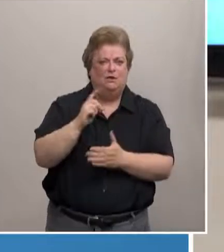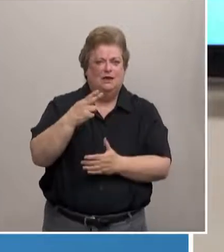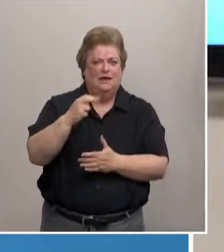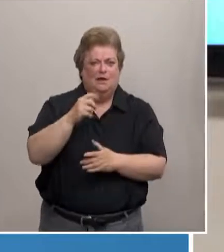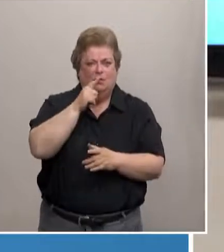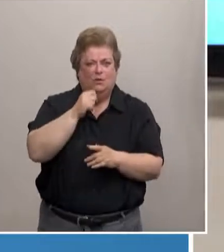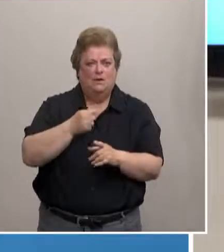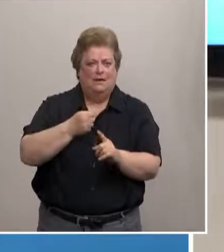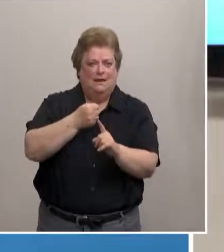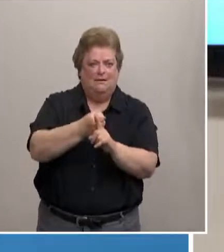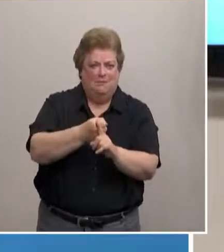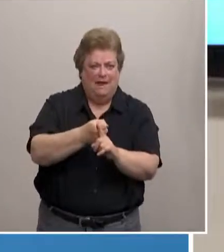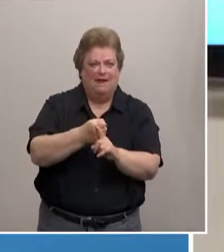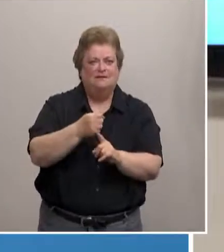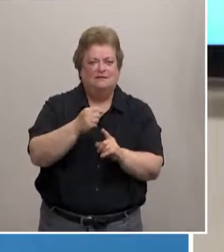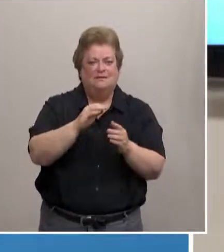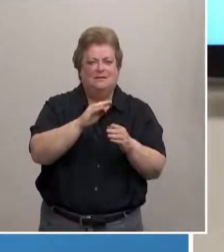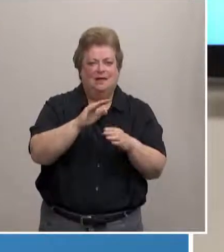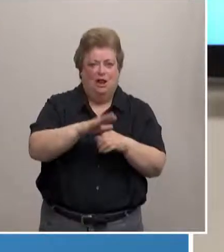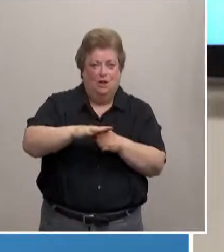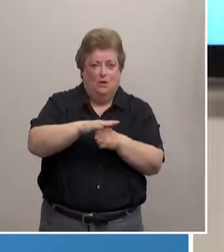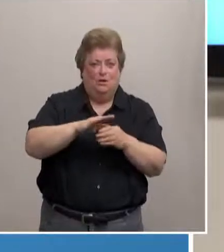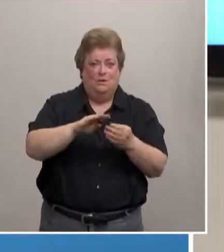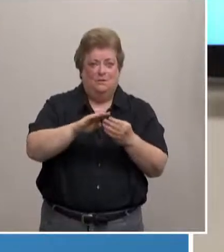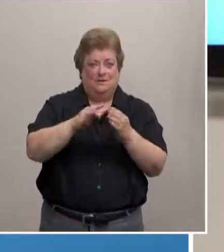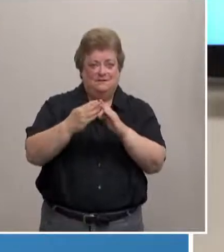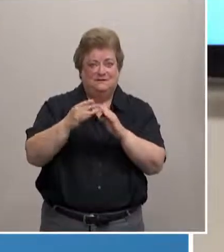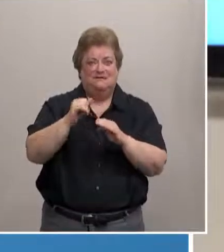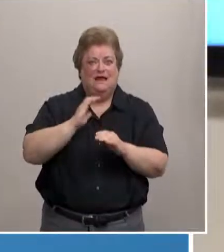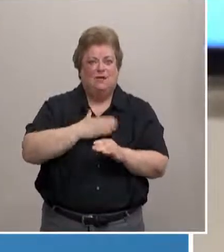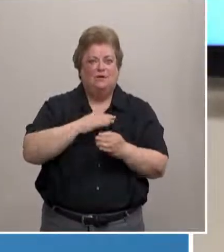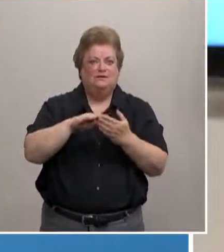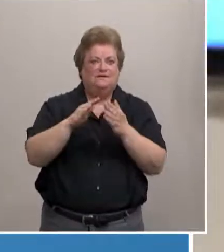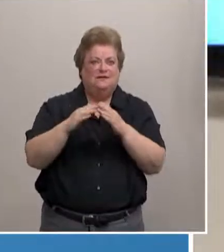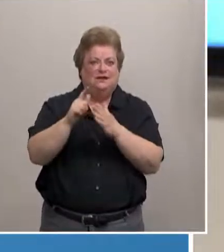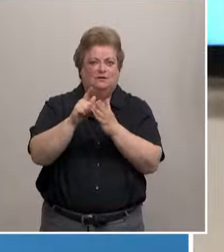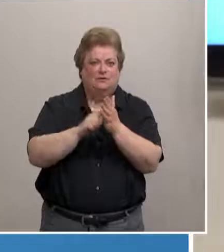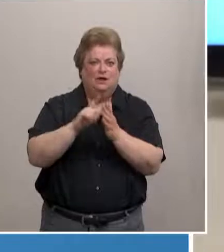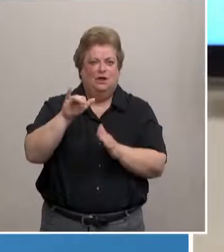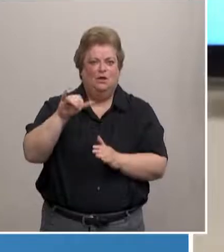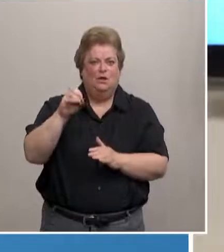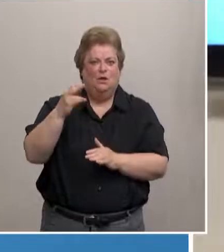local businesses is City Attorney Johansi Christie.